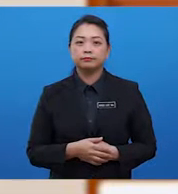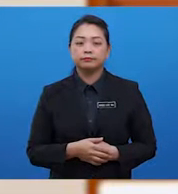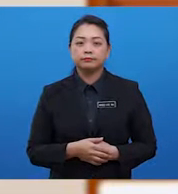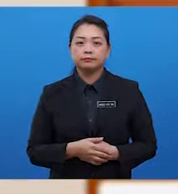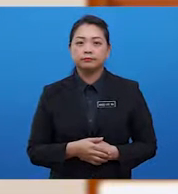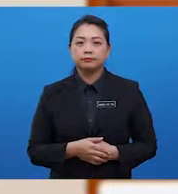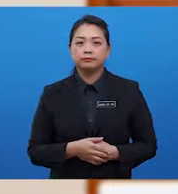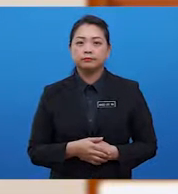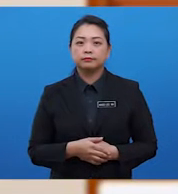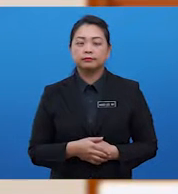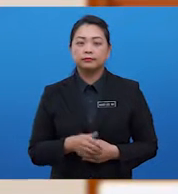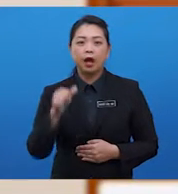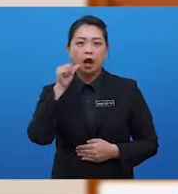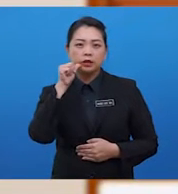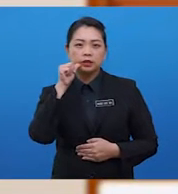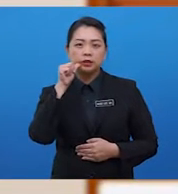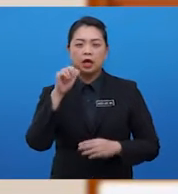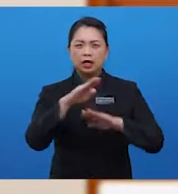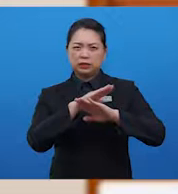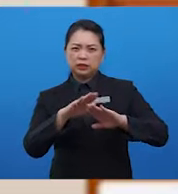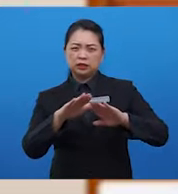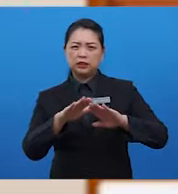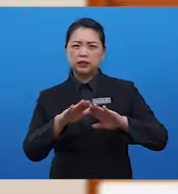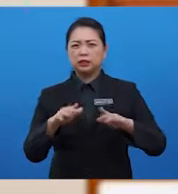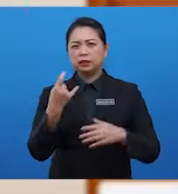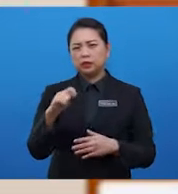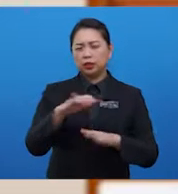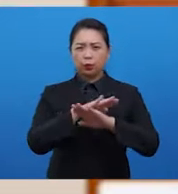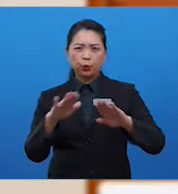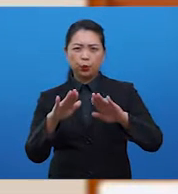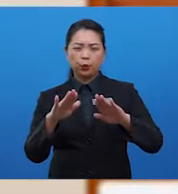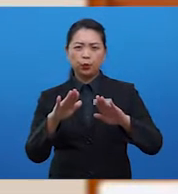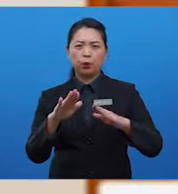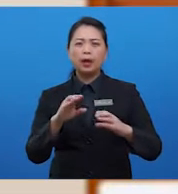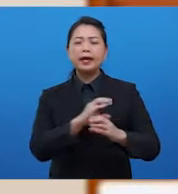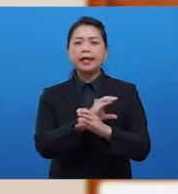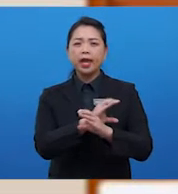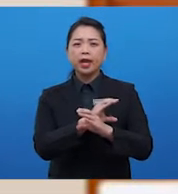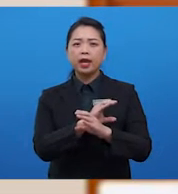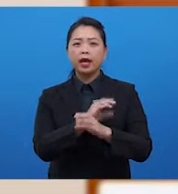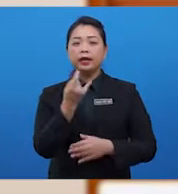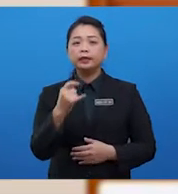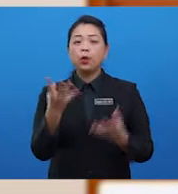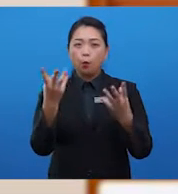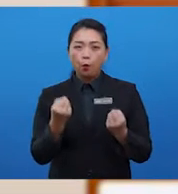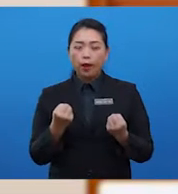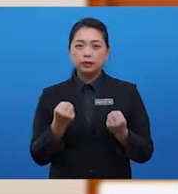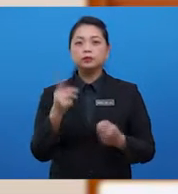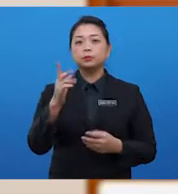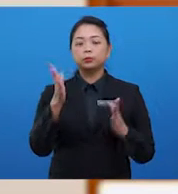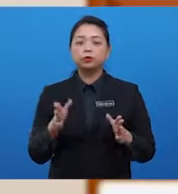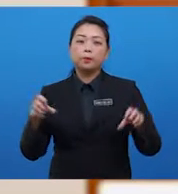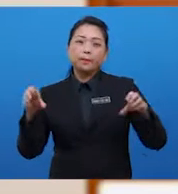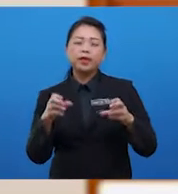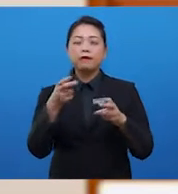Audrey says, but they don't care if I am a nice and kind person. They just want somebody to make fun